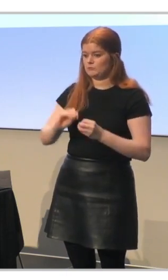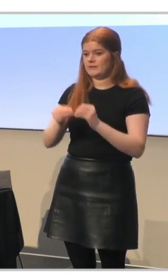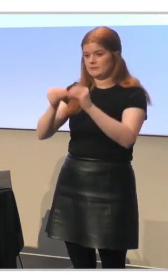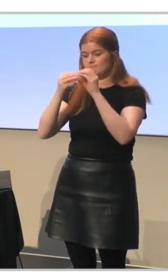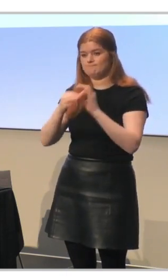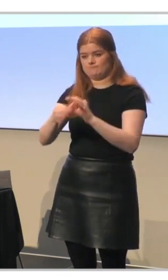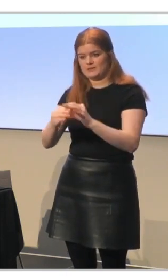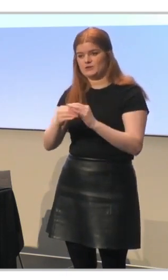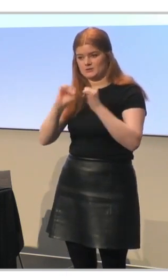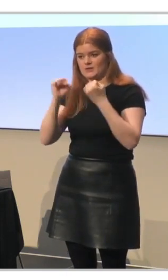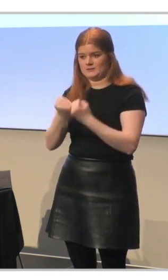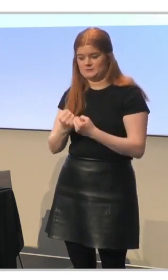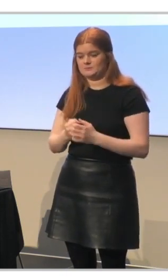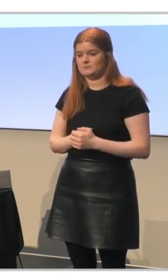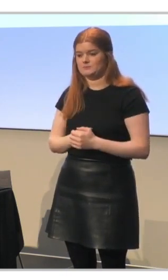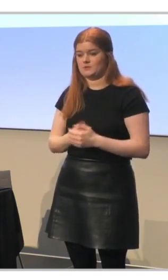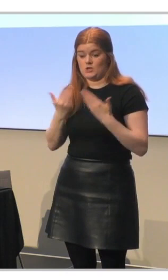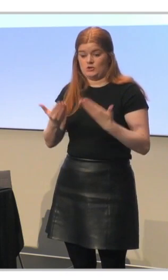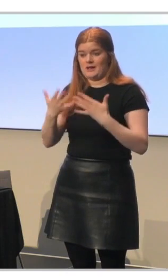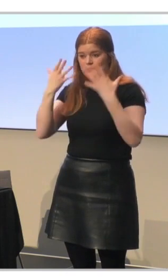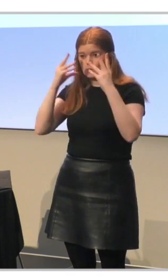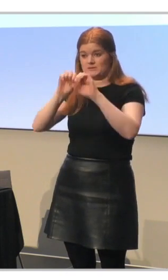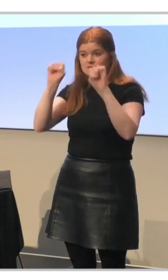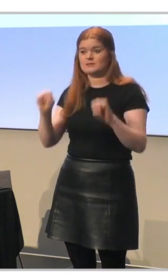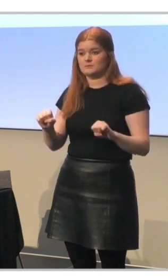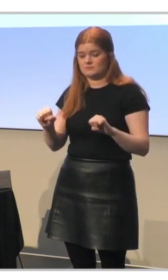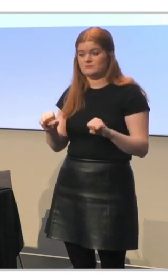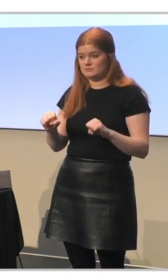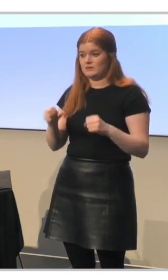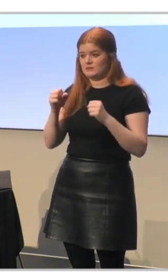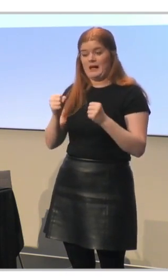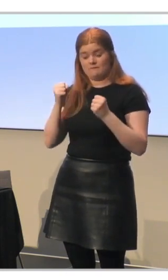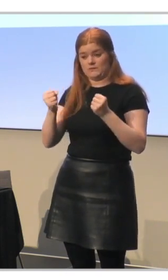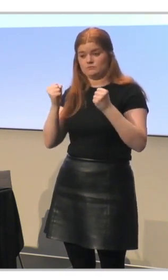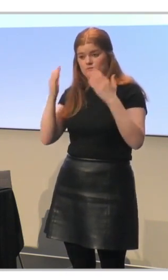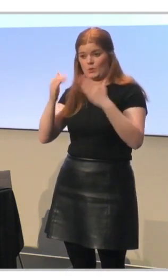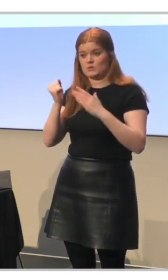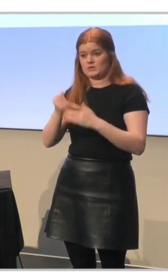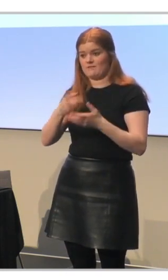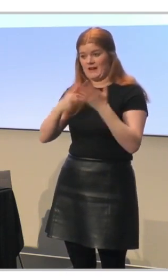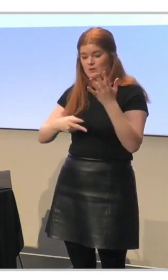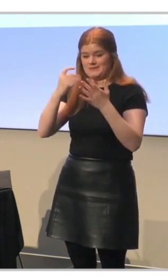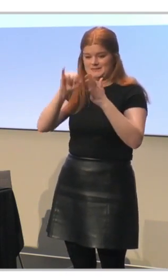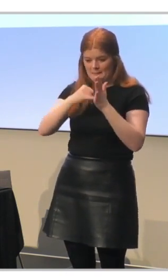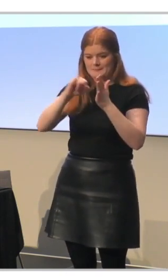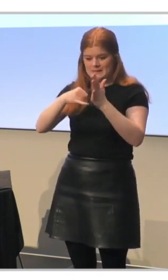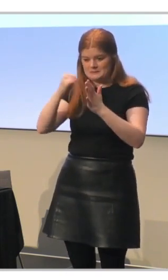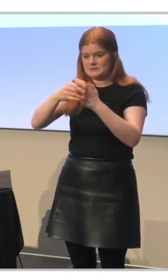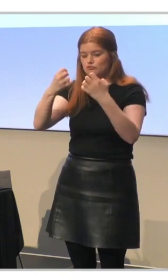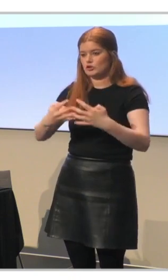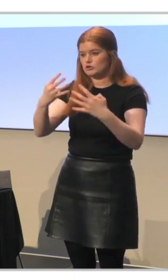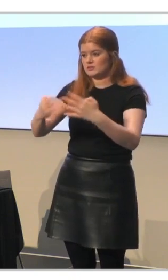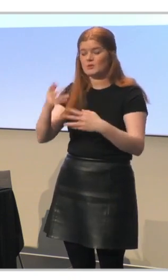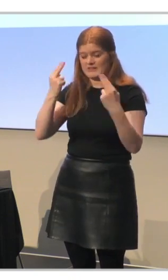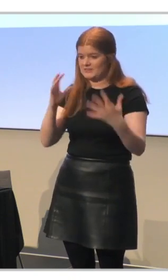young adults. The current education system has tended to focus on the value of the terminal exams. A profound shift